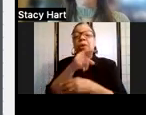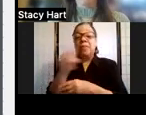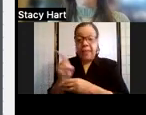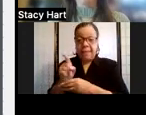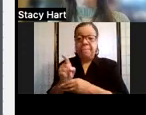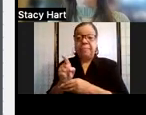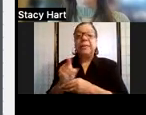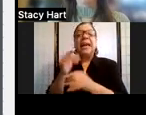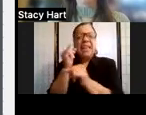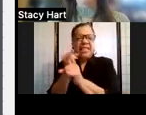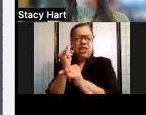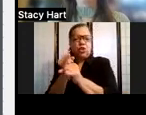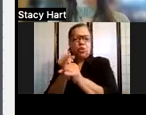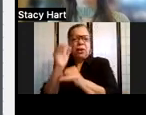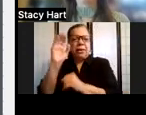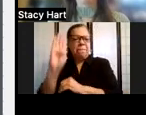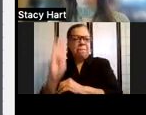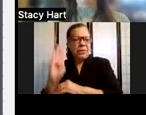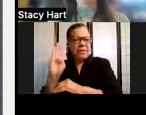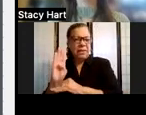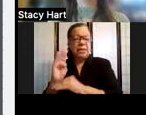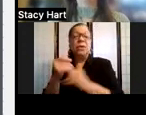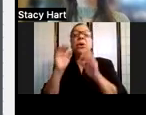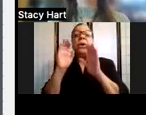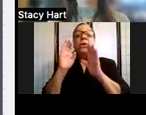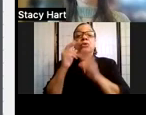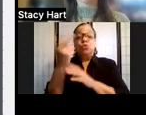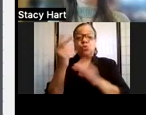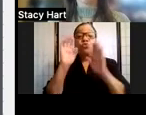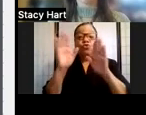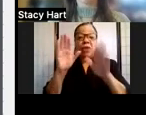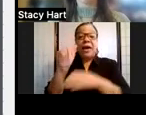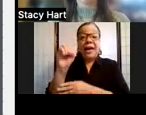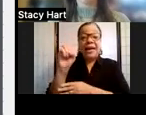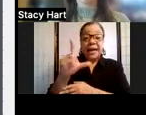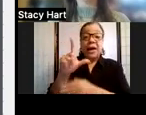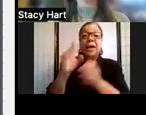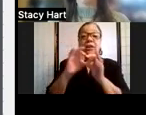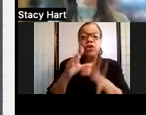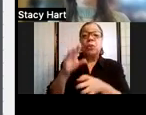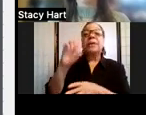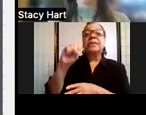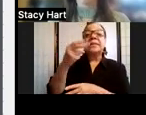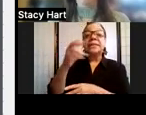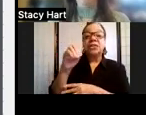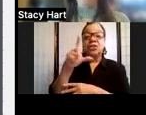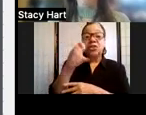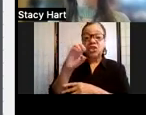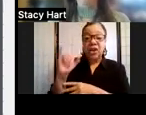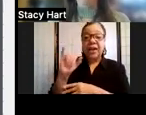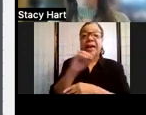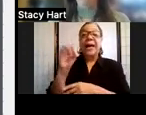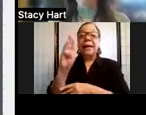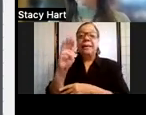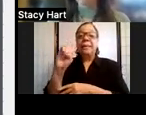in Boston. And we have great ASL interpreters, Shelley McAllister and Beth Anderson. And together we're all